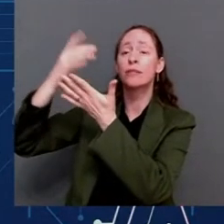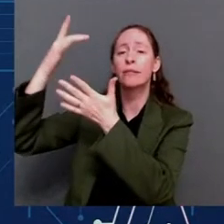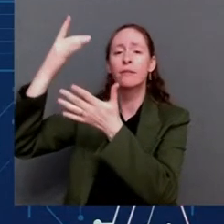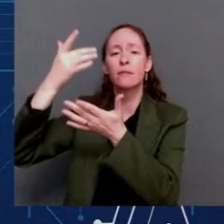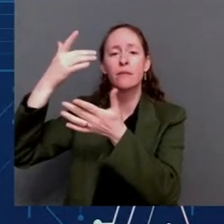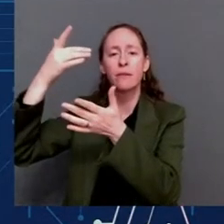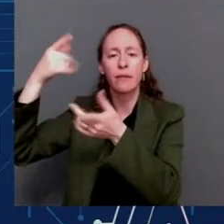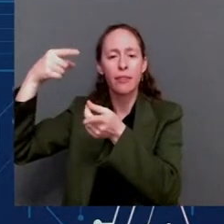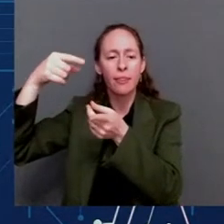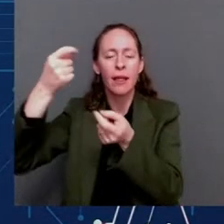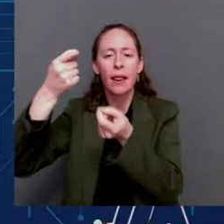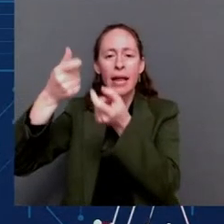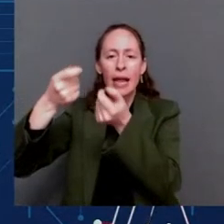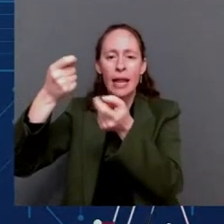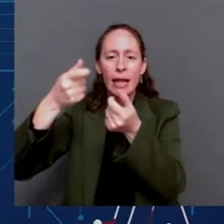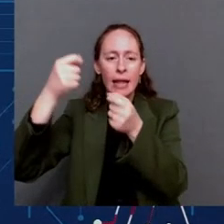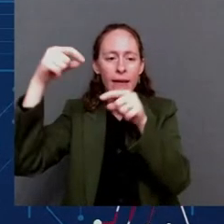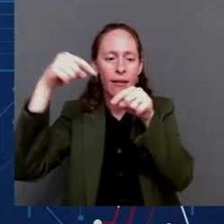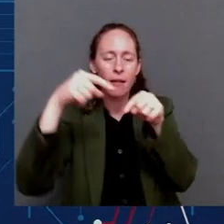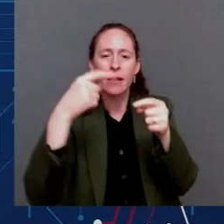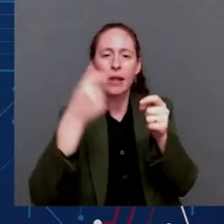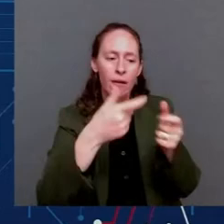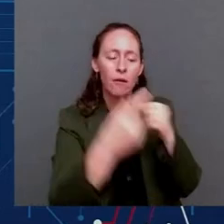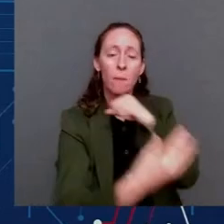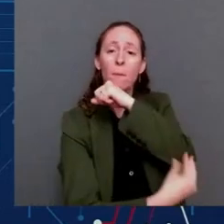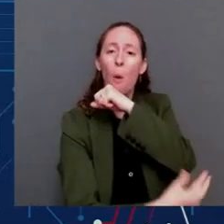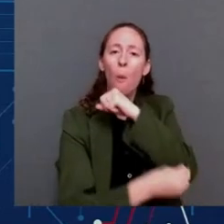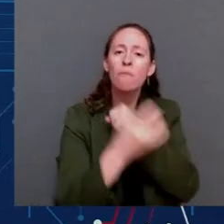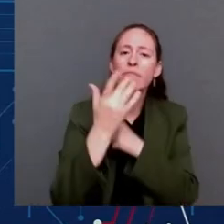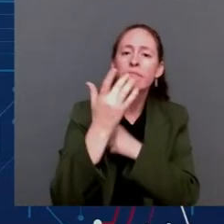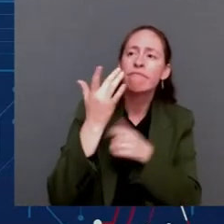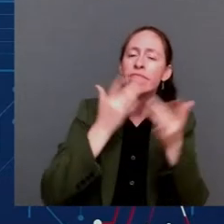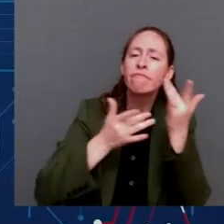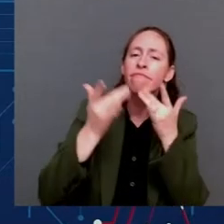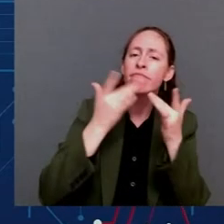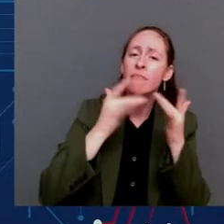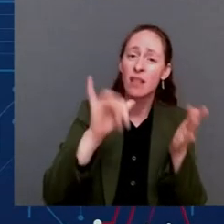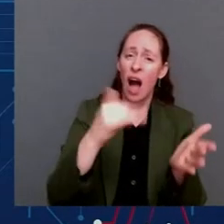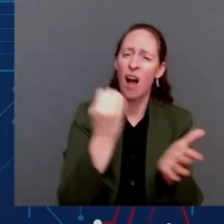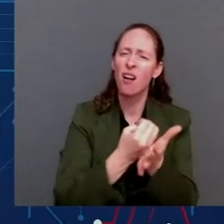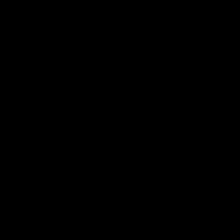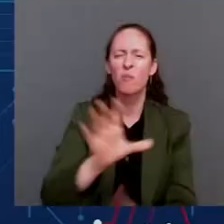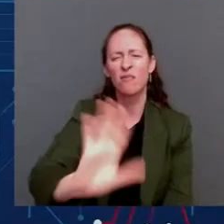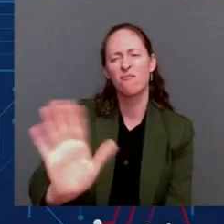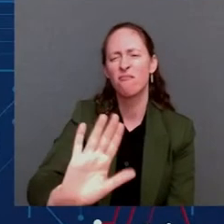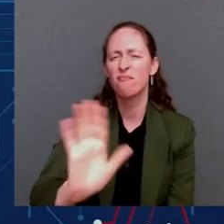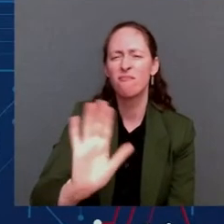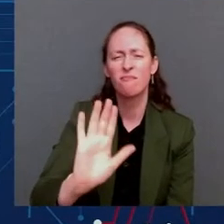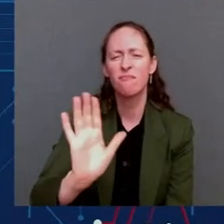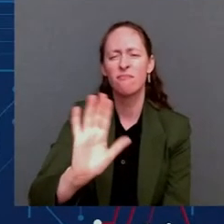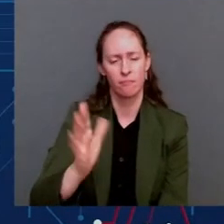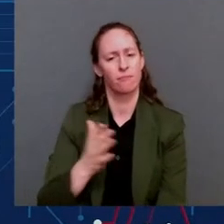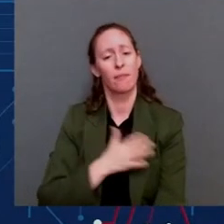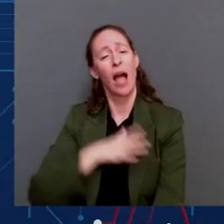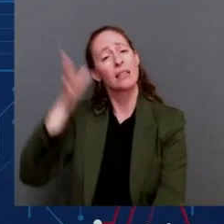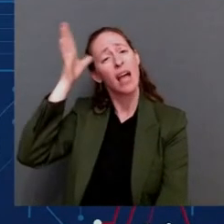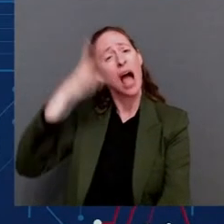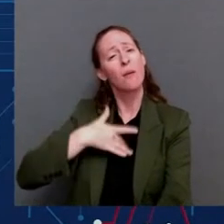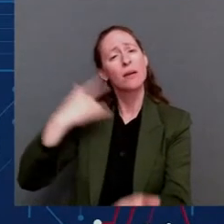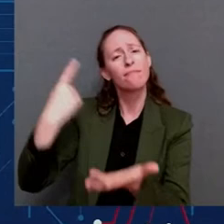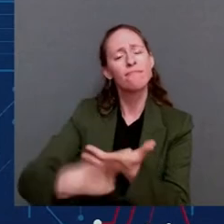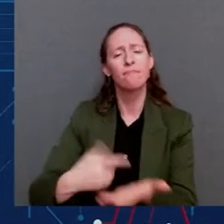It's about respect. It's about being able to look your kid in the eye and say, honey, everything's going to be okay. And so that's when I decided I was going to